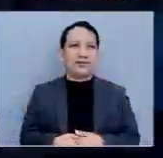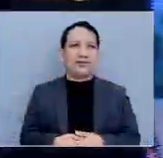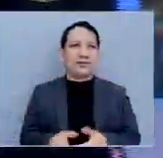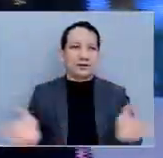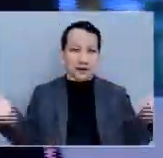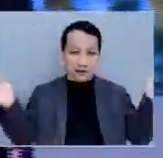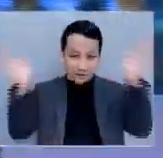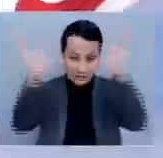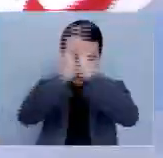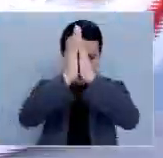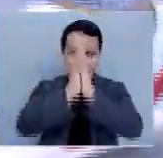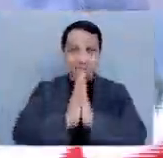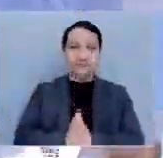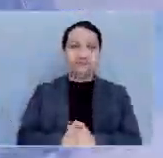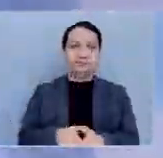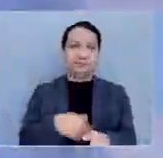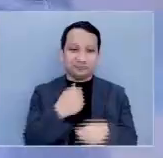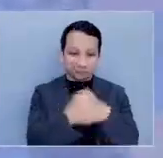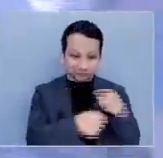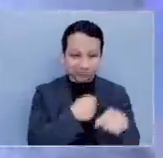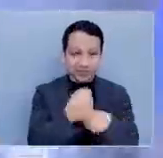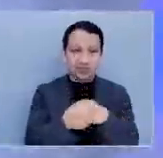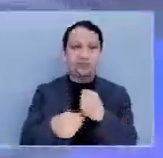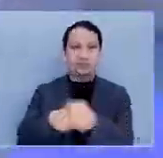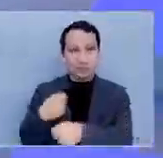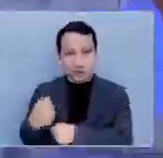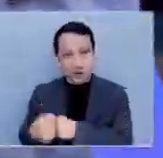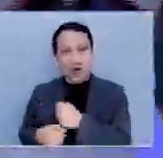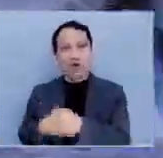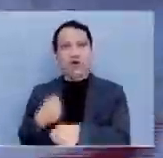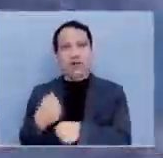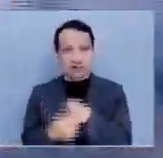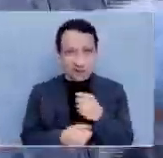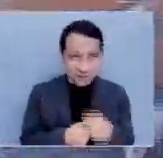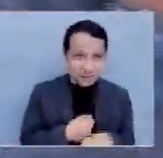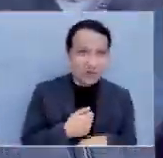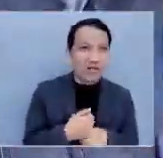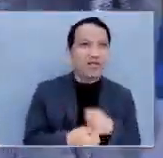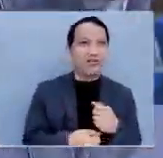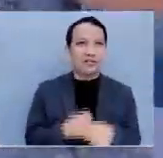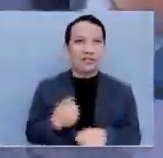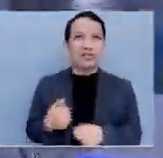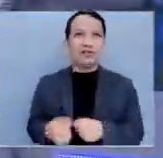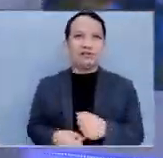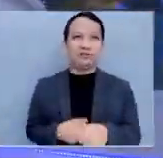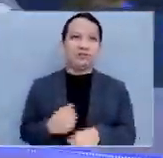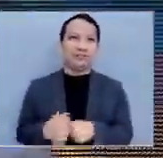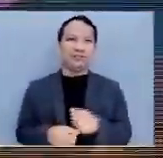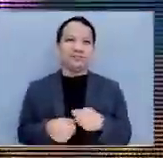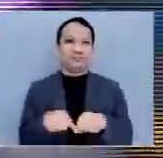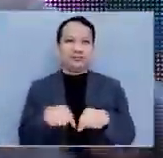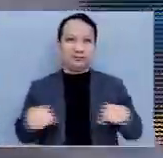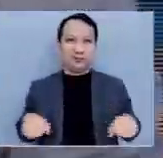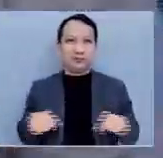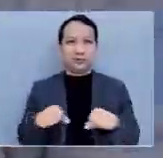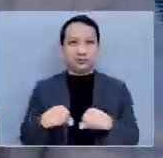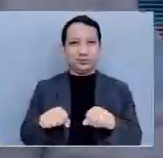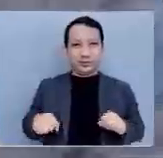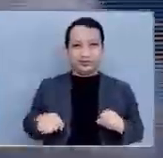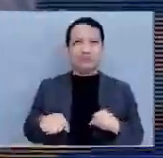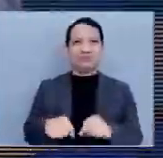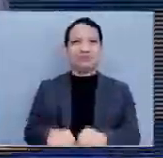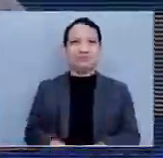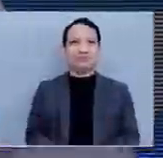clap. And then roll it. Okay. Roll. Now chest pump. Chest pump. Chest pump.